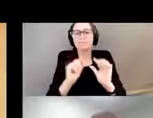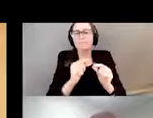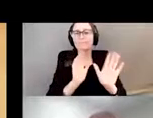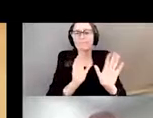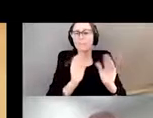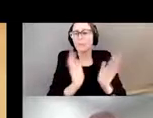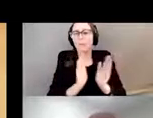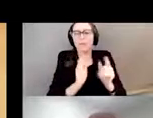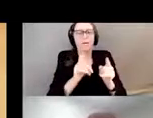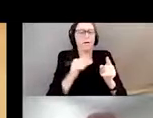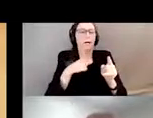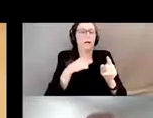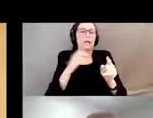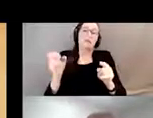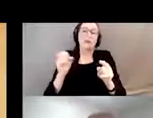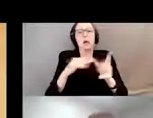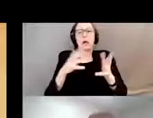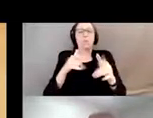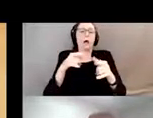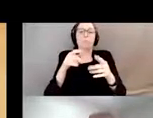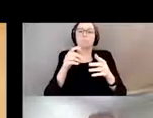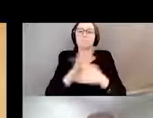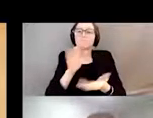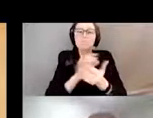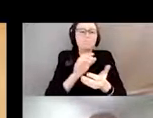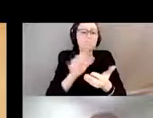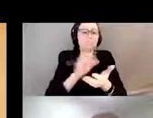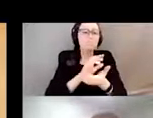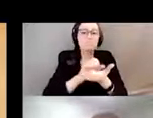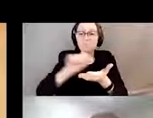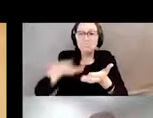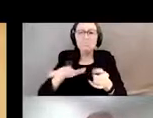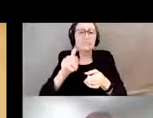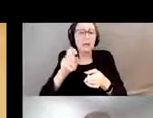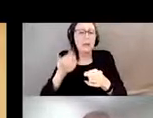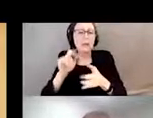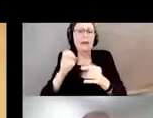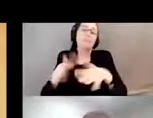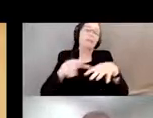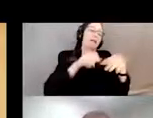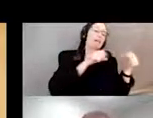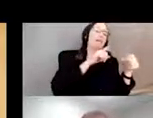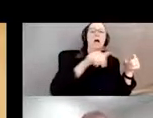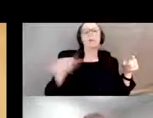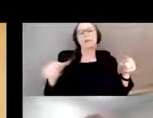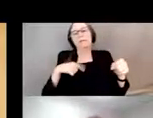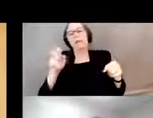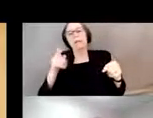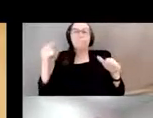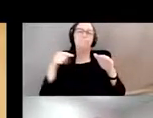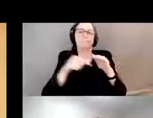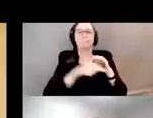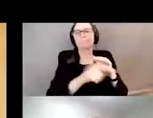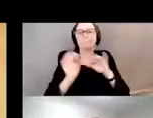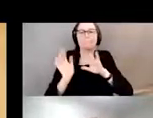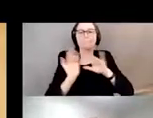go back to their base, just like the Soviets did in the 1980s, and then the Taliban regains control of those regions. And so what